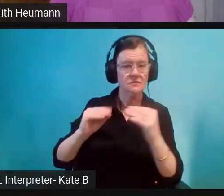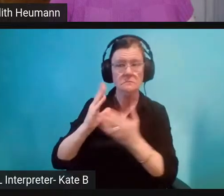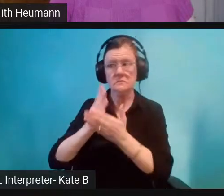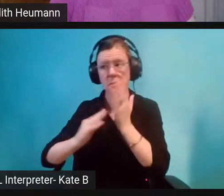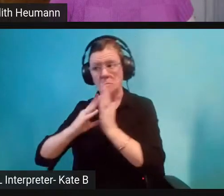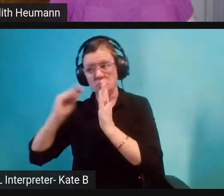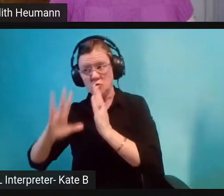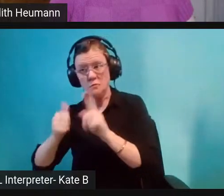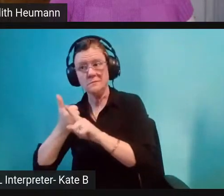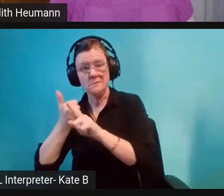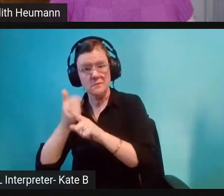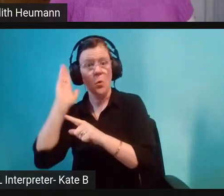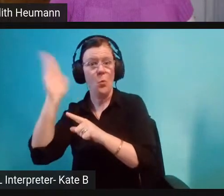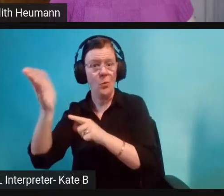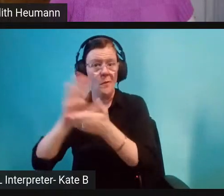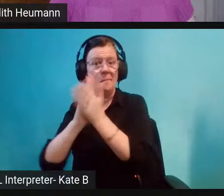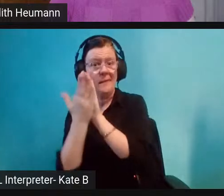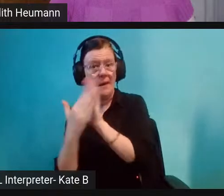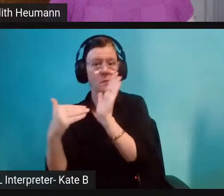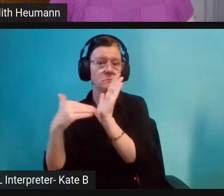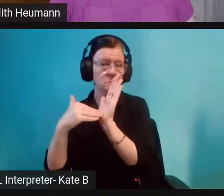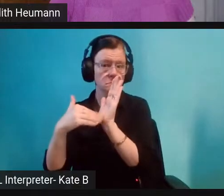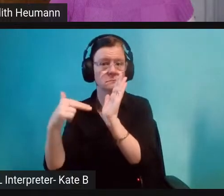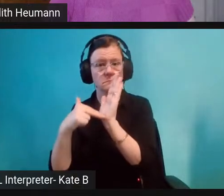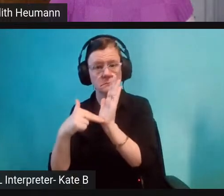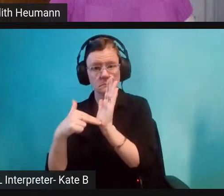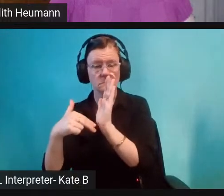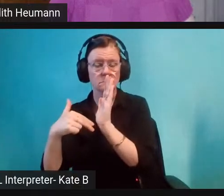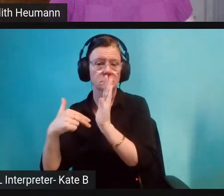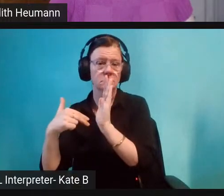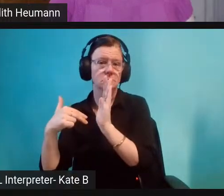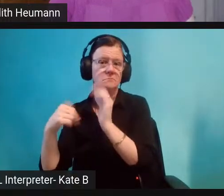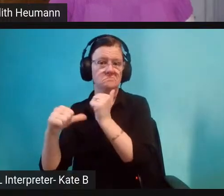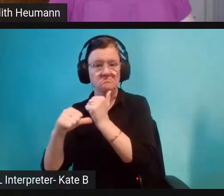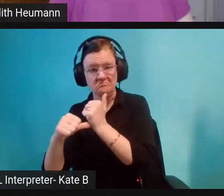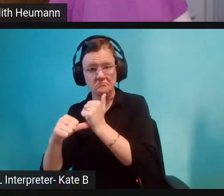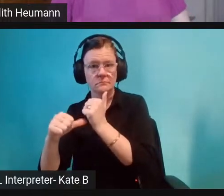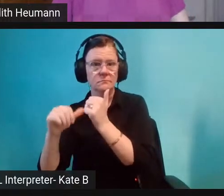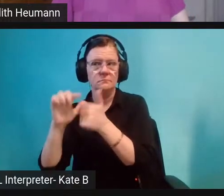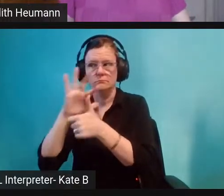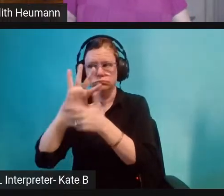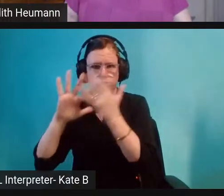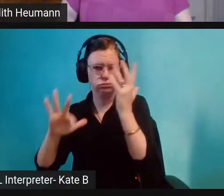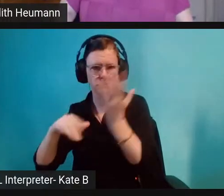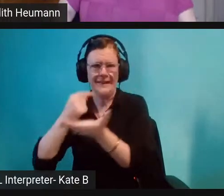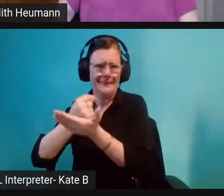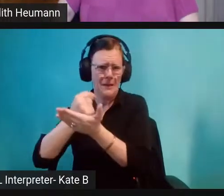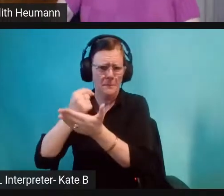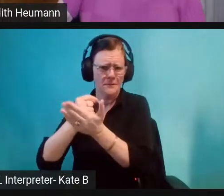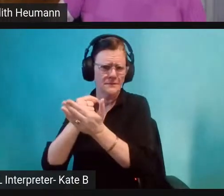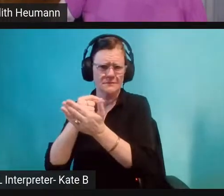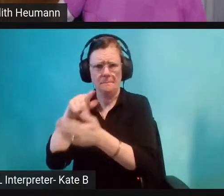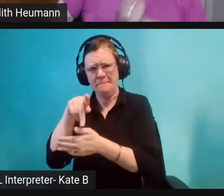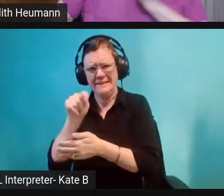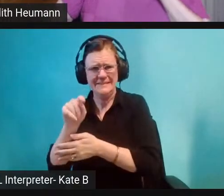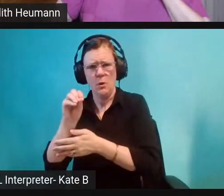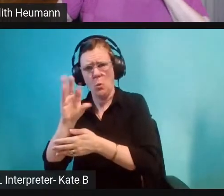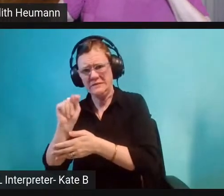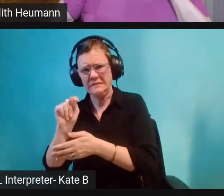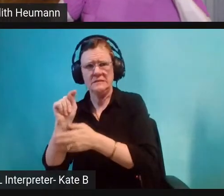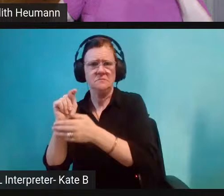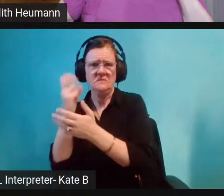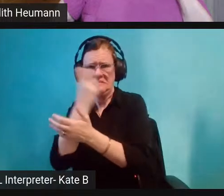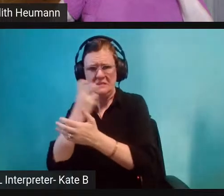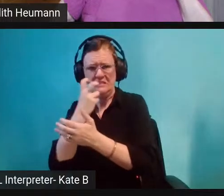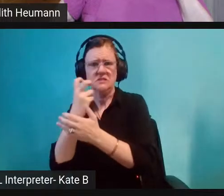become physicians and nurses and nurse practitioners and physician assistants and therapists who do PT and OT and speech,